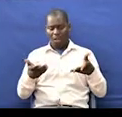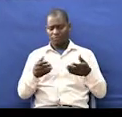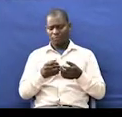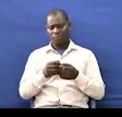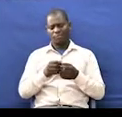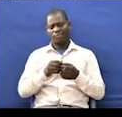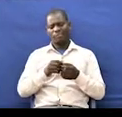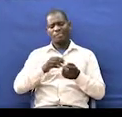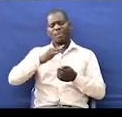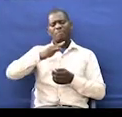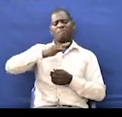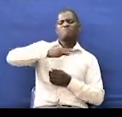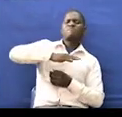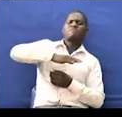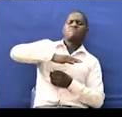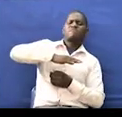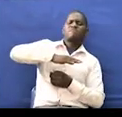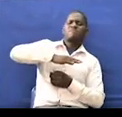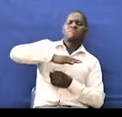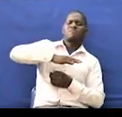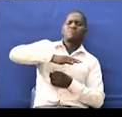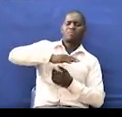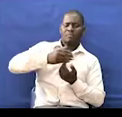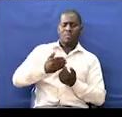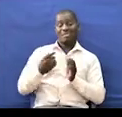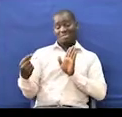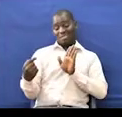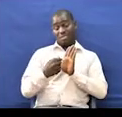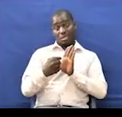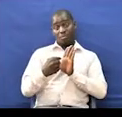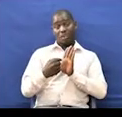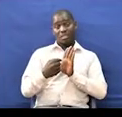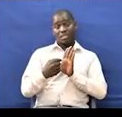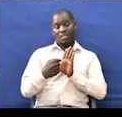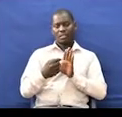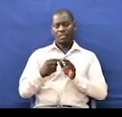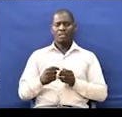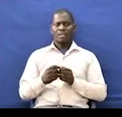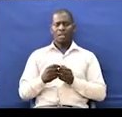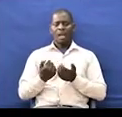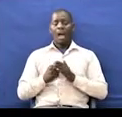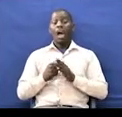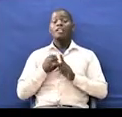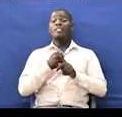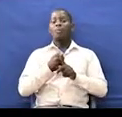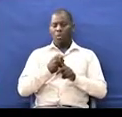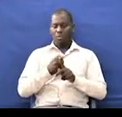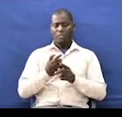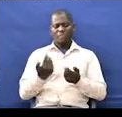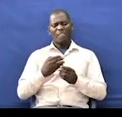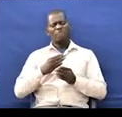is a turning point here. But suppose I put them here far away. What do you see?